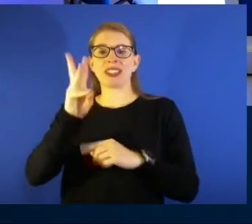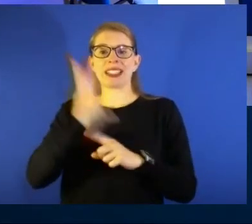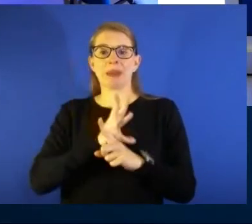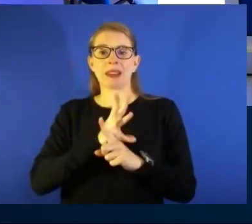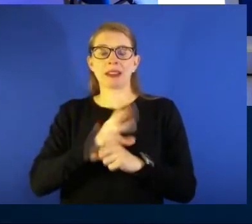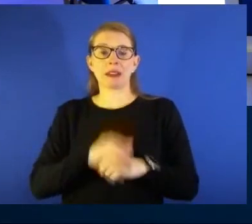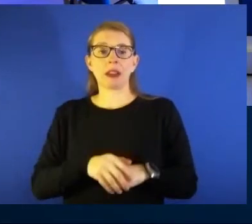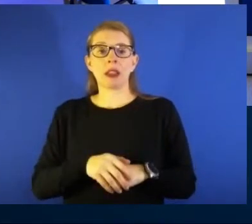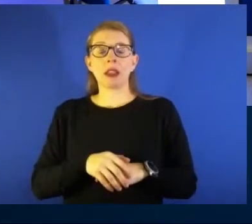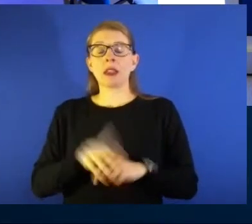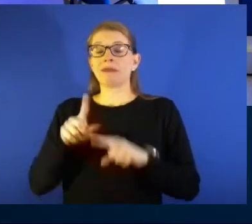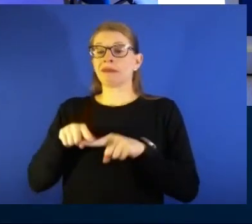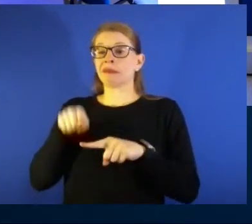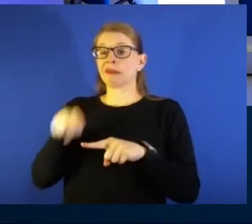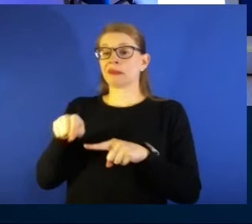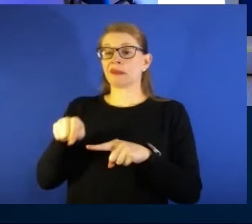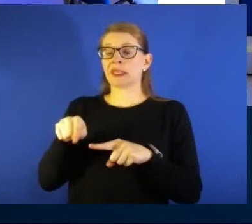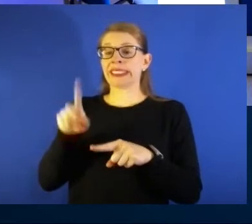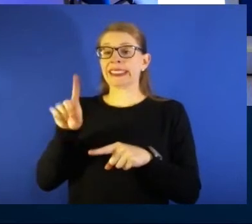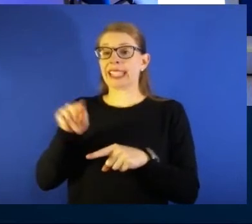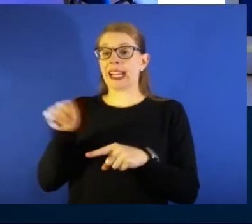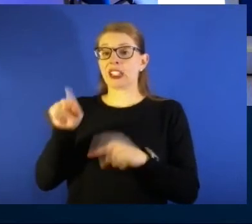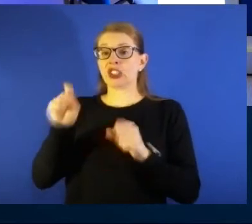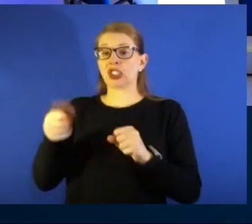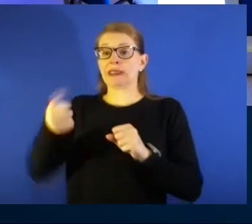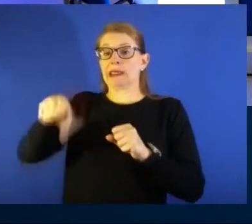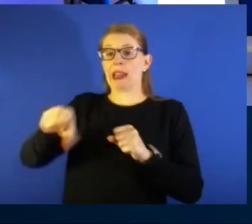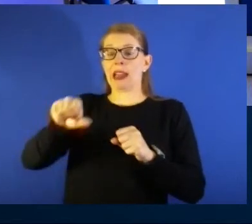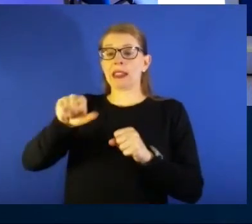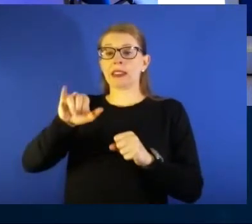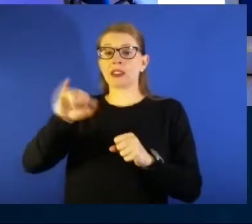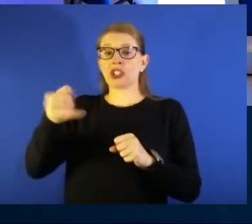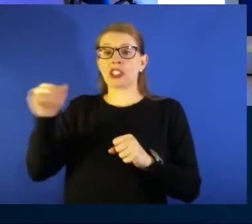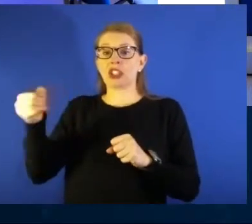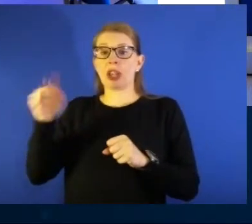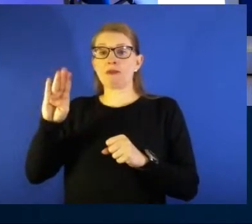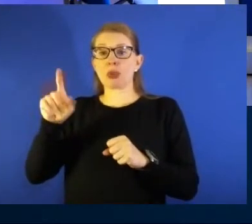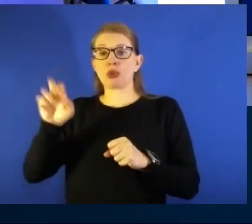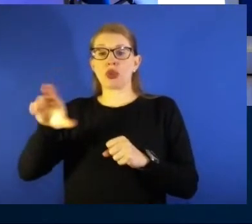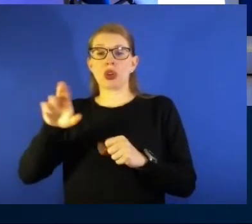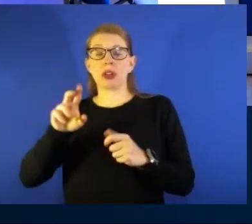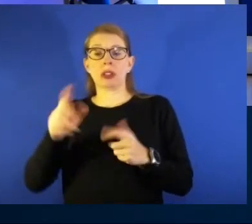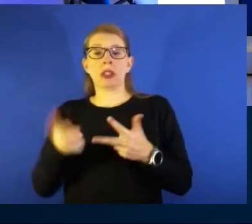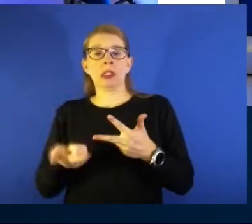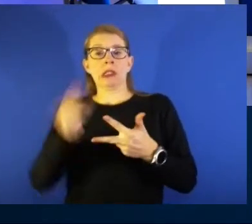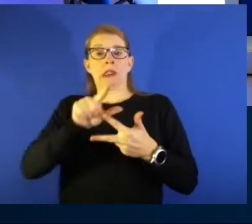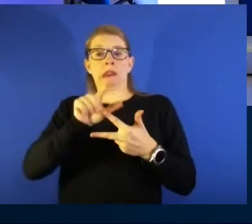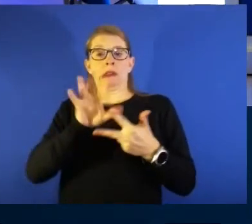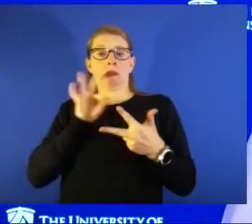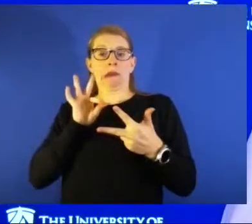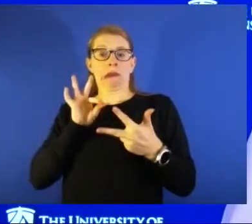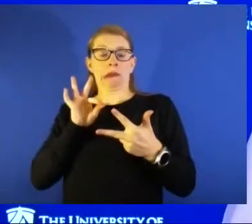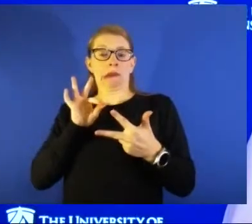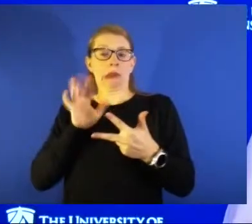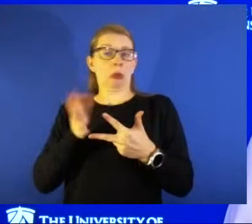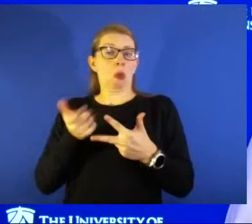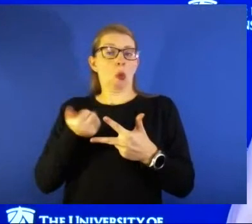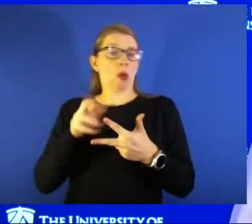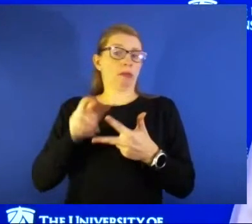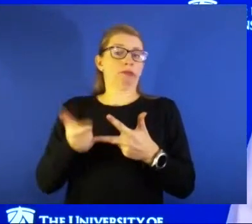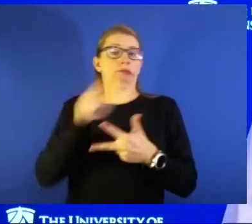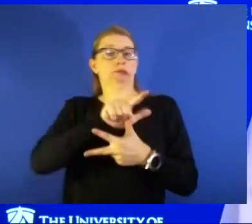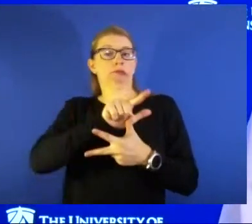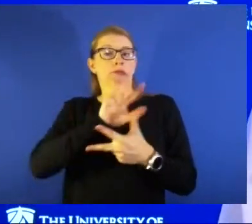person decline the J&J booster and then get an mRNA booster instead? Yeah, I don't know if that's the